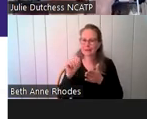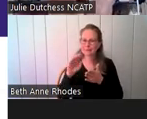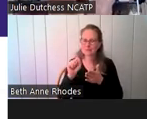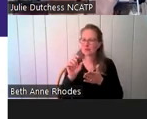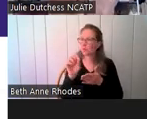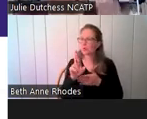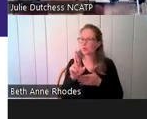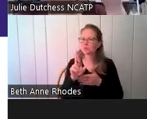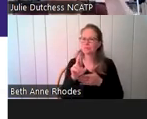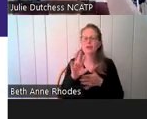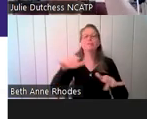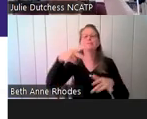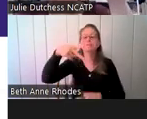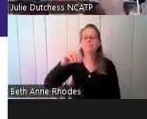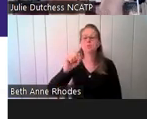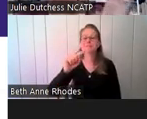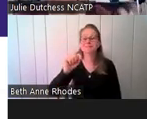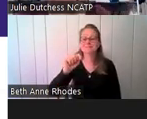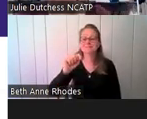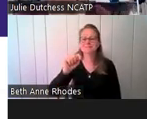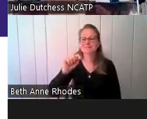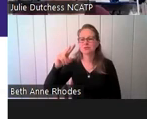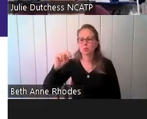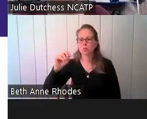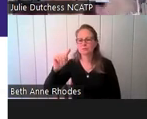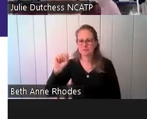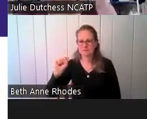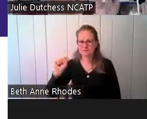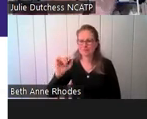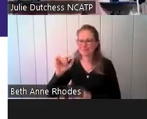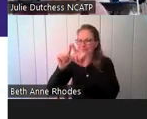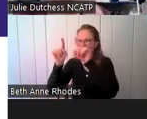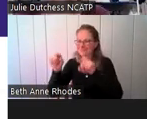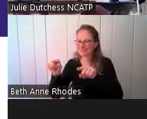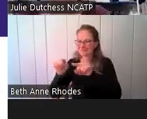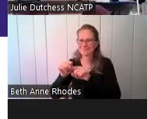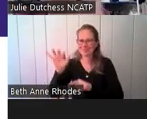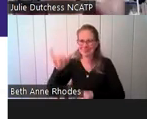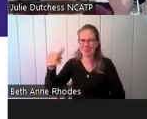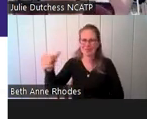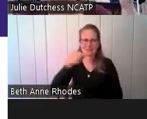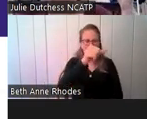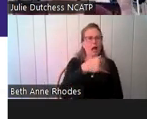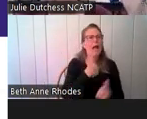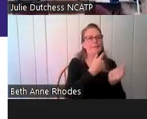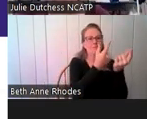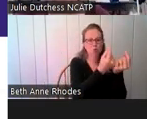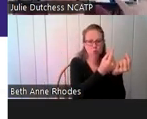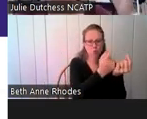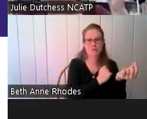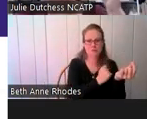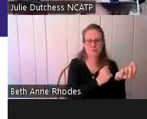post-it notes, there we go, where you can have it like to do, doing, done,